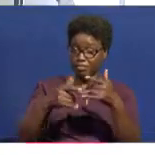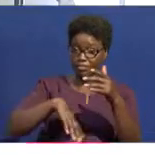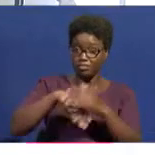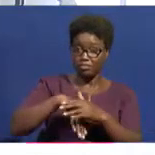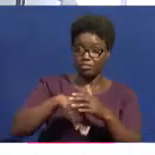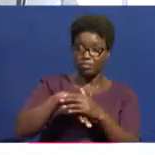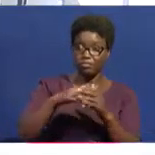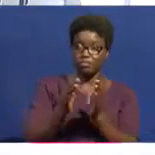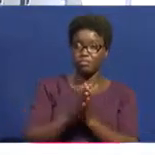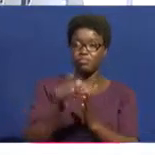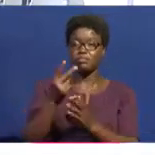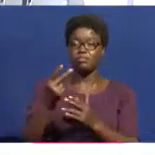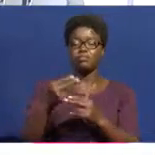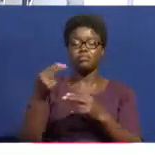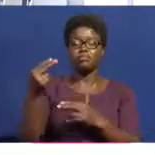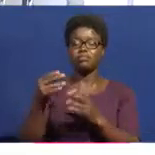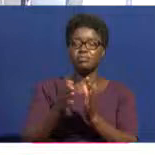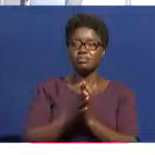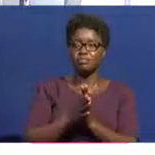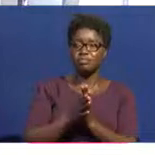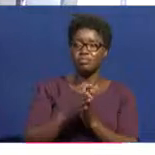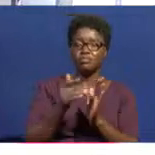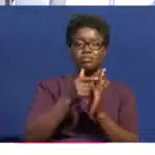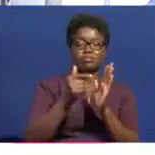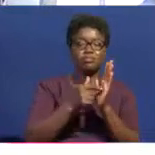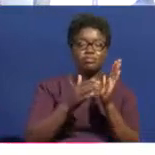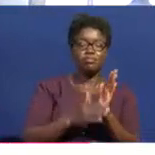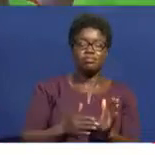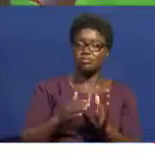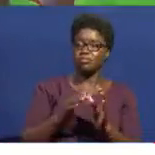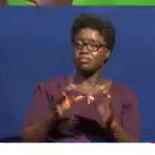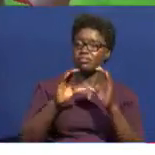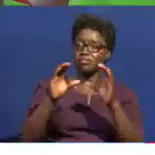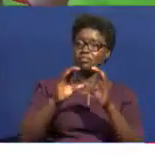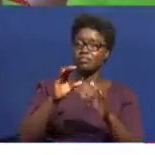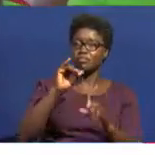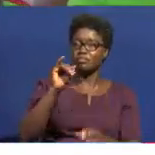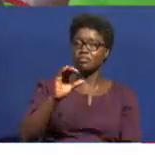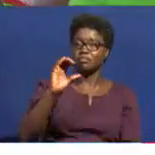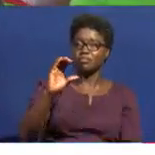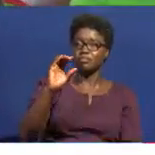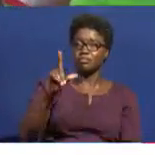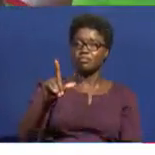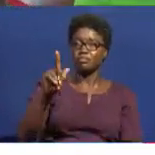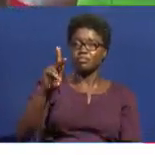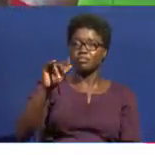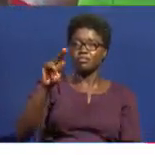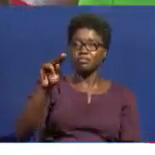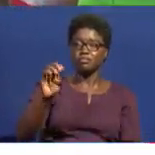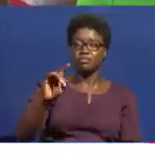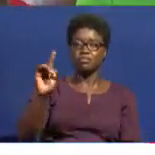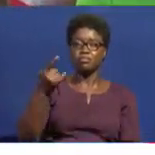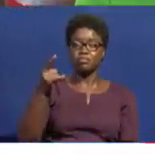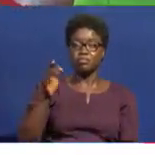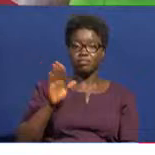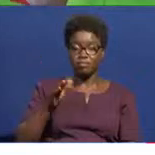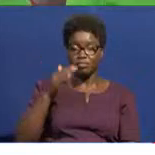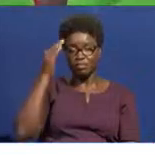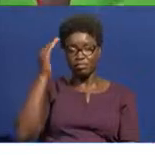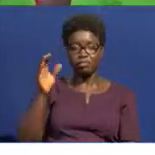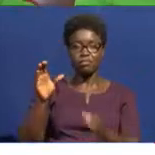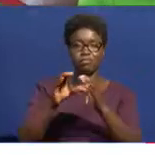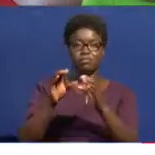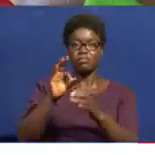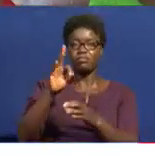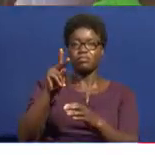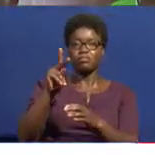led by two highly accomplished CAF instructors, Coach Jacqueline Juma, who recently made history as the first female head coach of